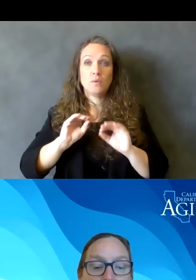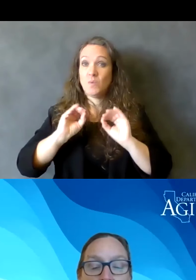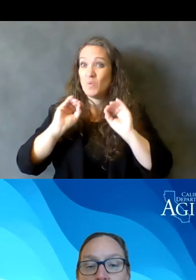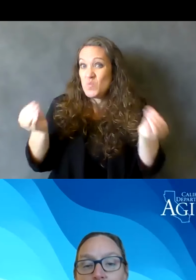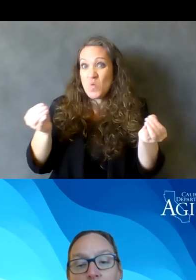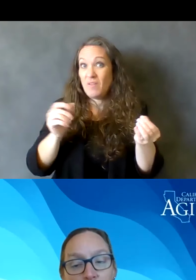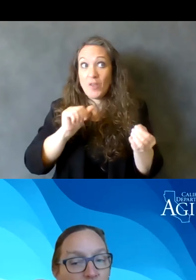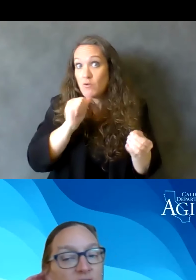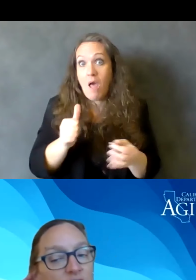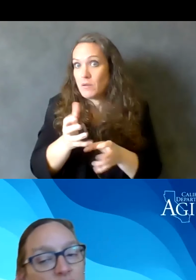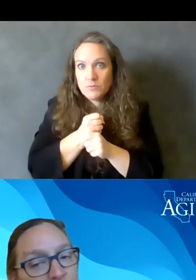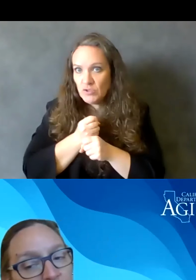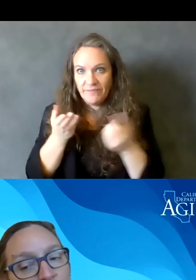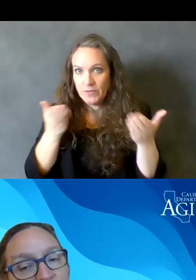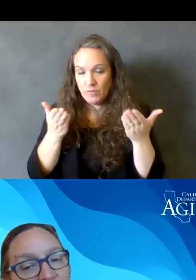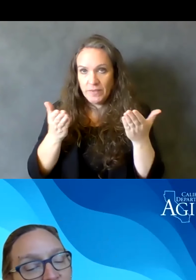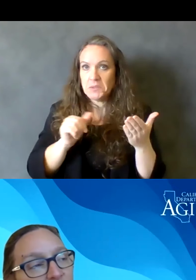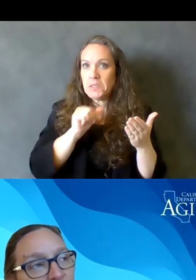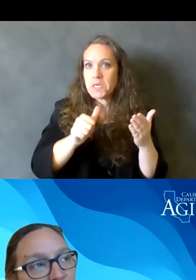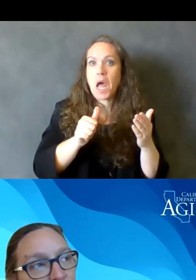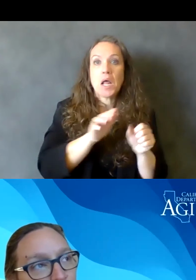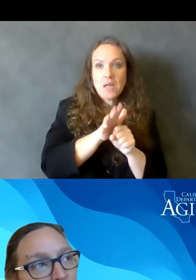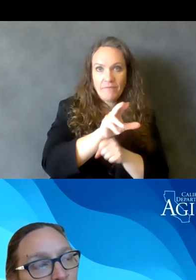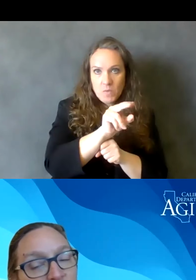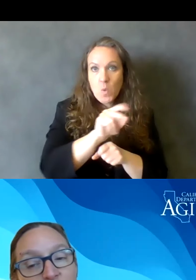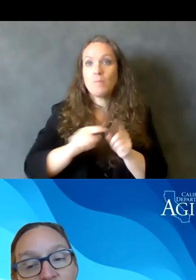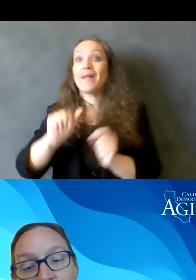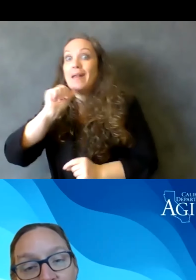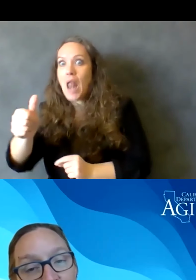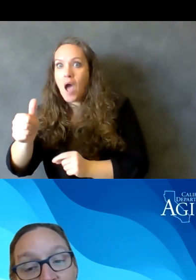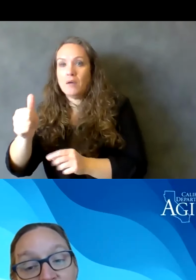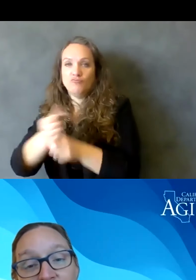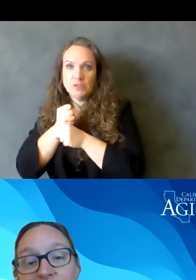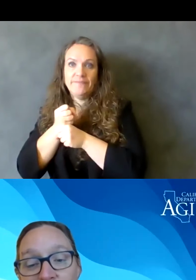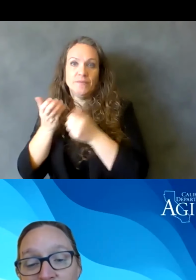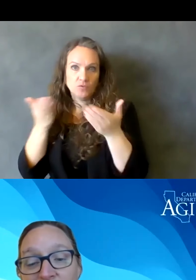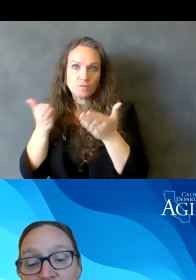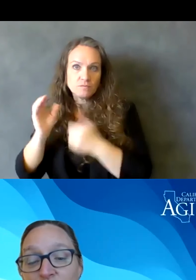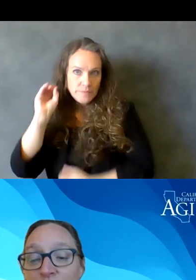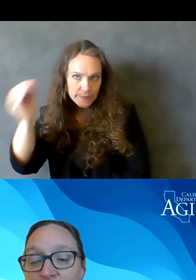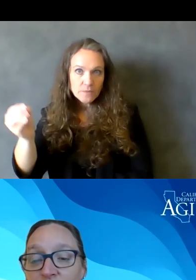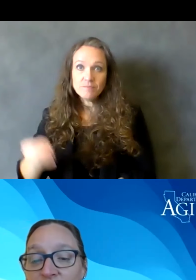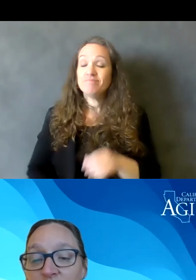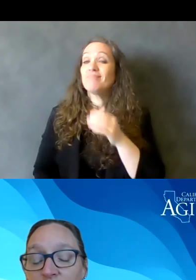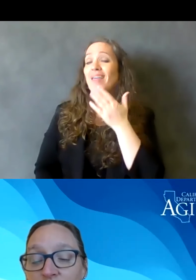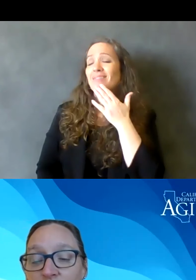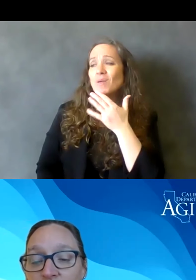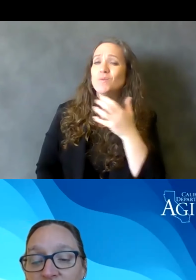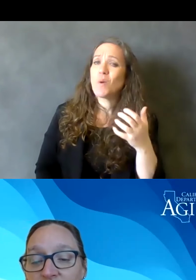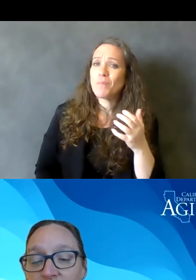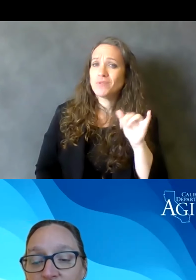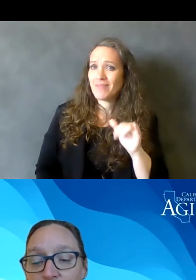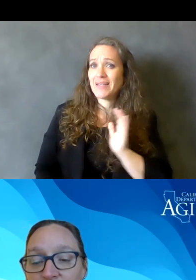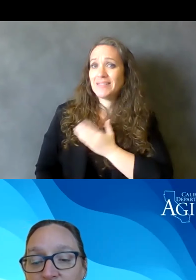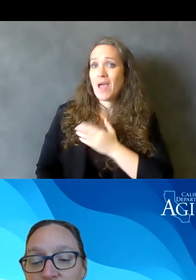They're not being served. Thank you very much. That's what our data looks like too. So thank you for your